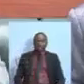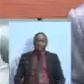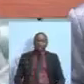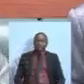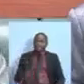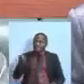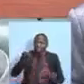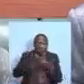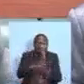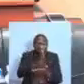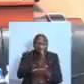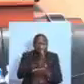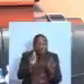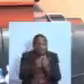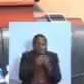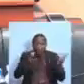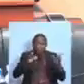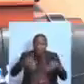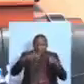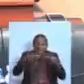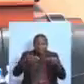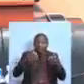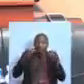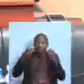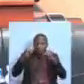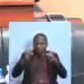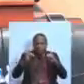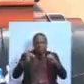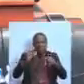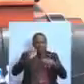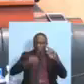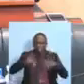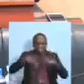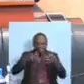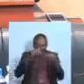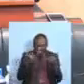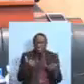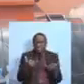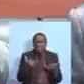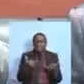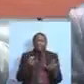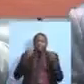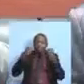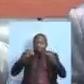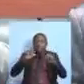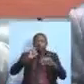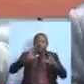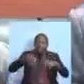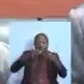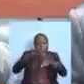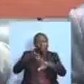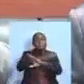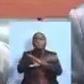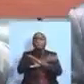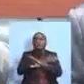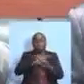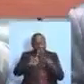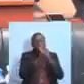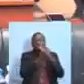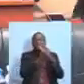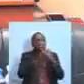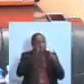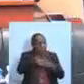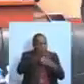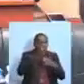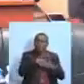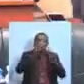Is he without giving a prior notice? Because notice cannot be given on the floor. That note should have been given before the commencement of business of the